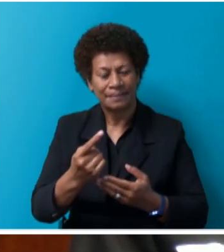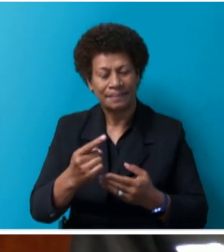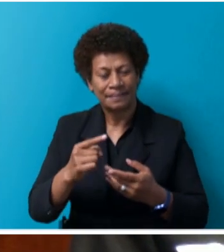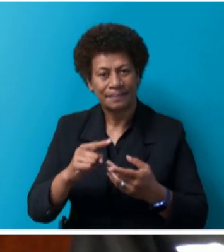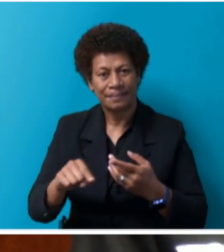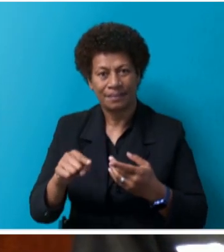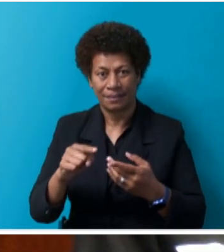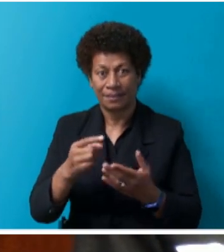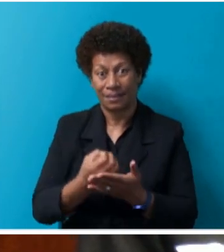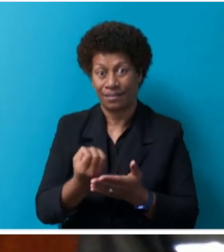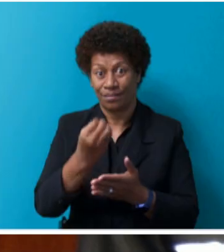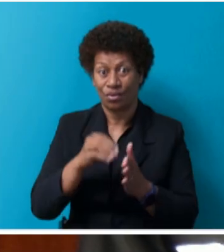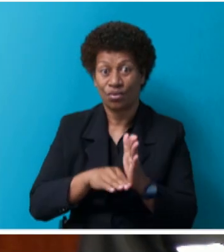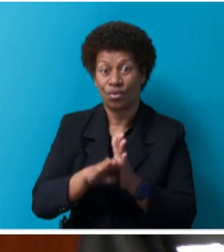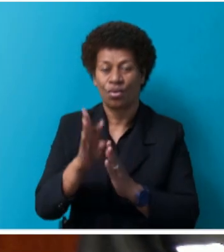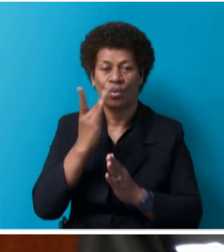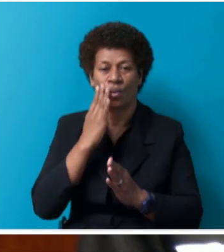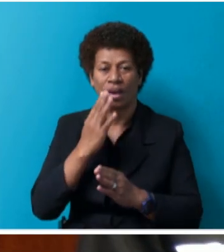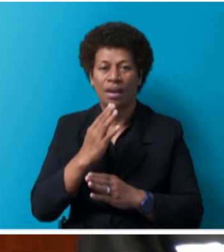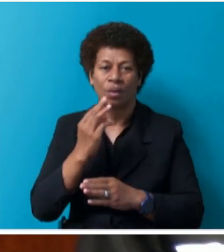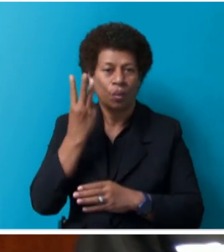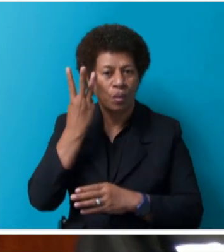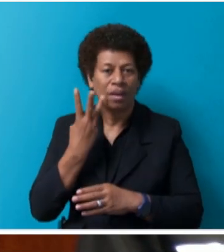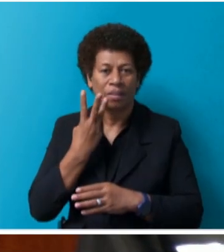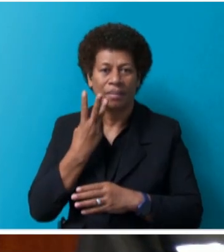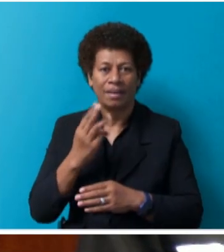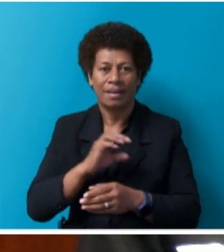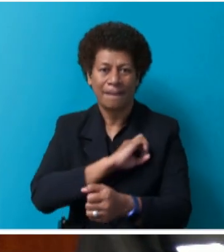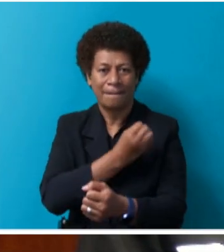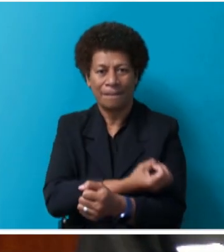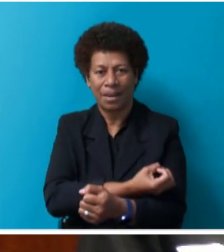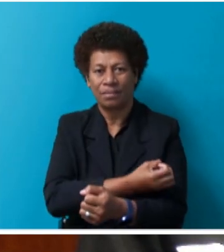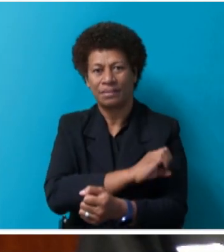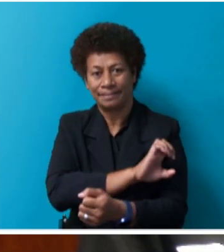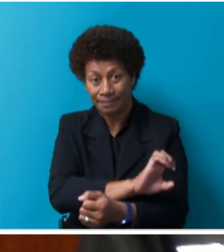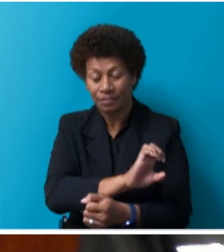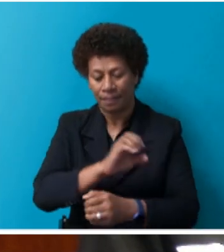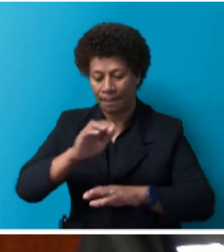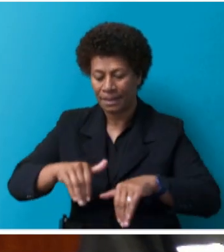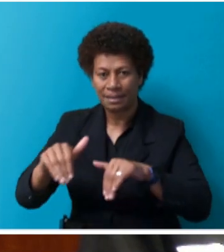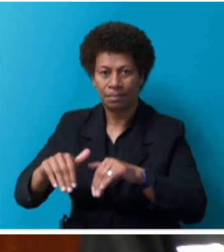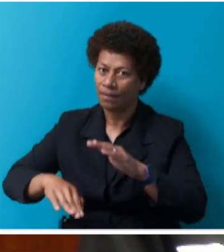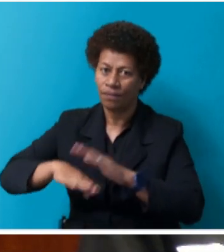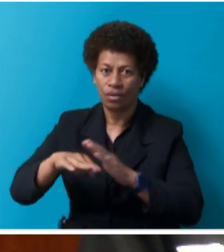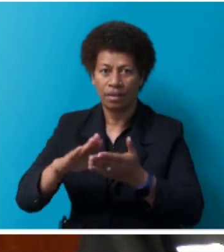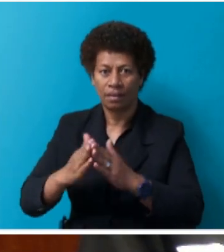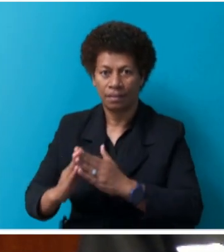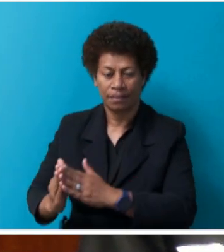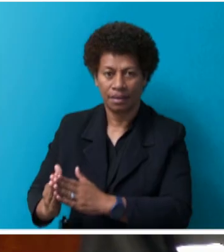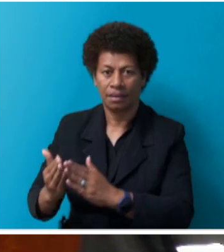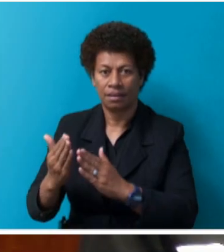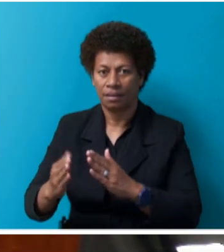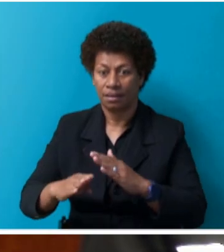economic growth can be achieved when women are empowered to participate fully in the economy. Societies experience significant advancement